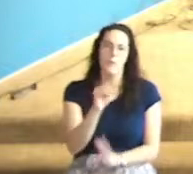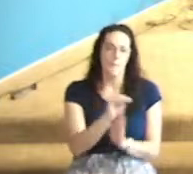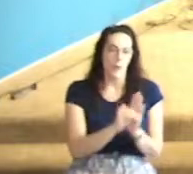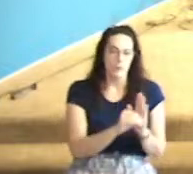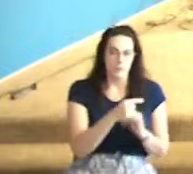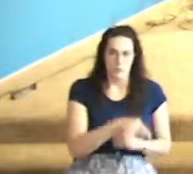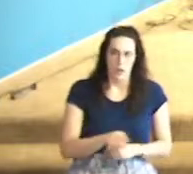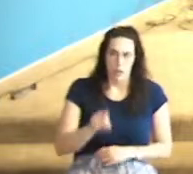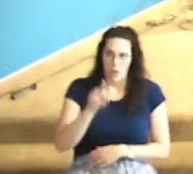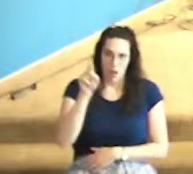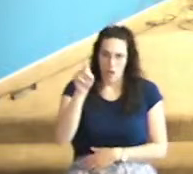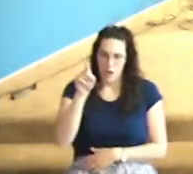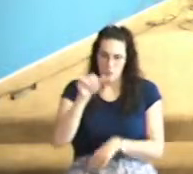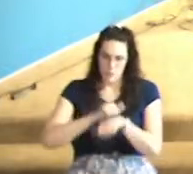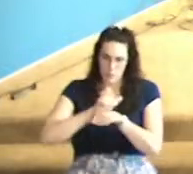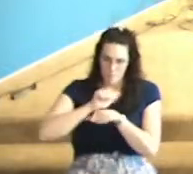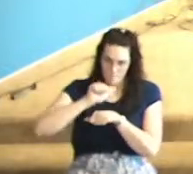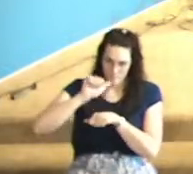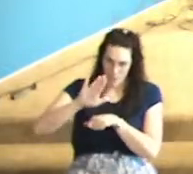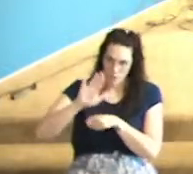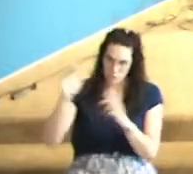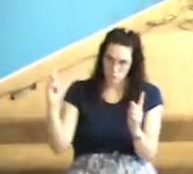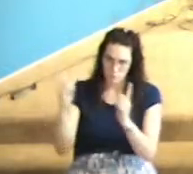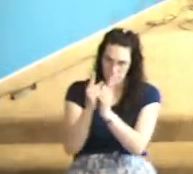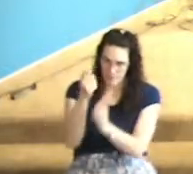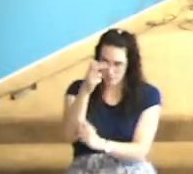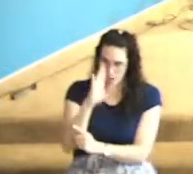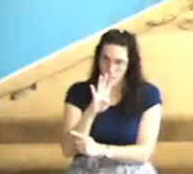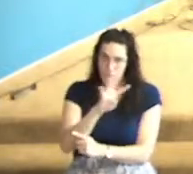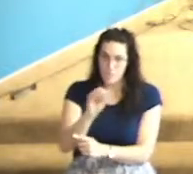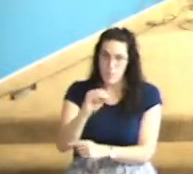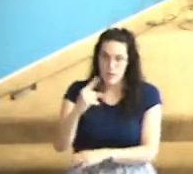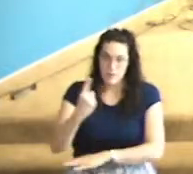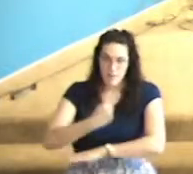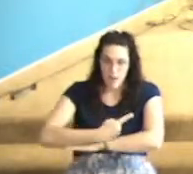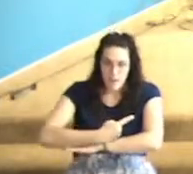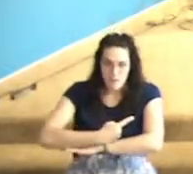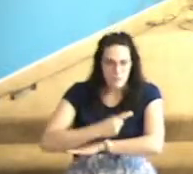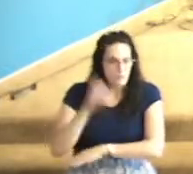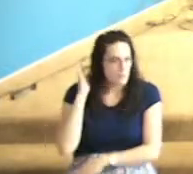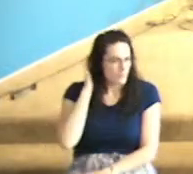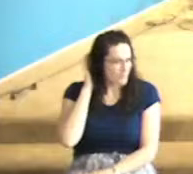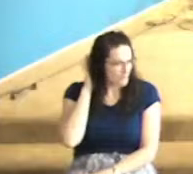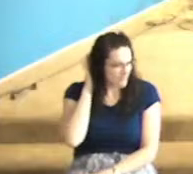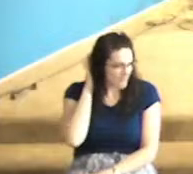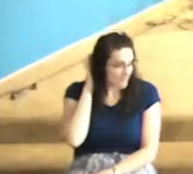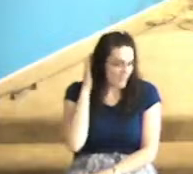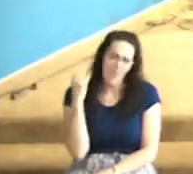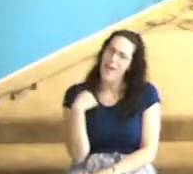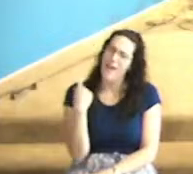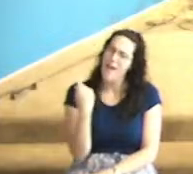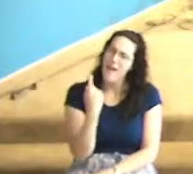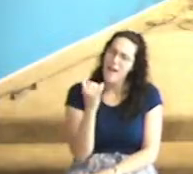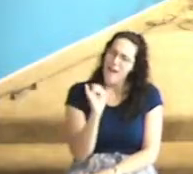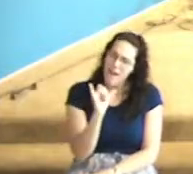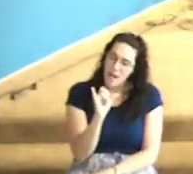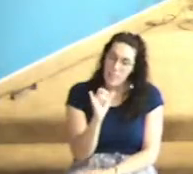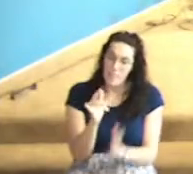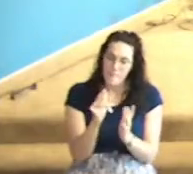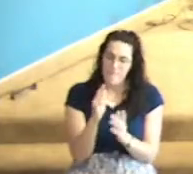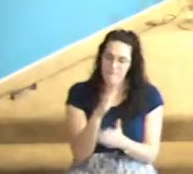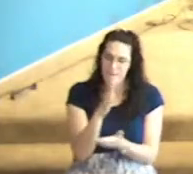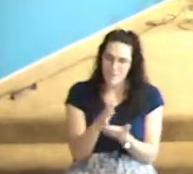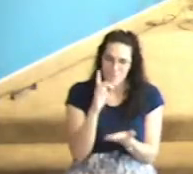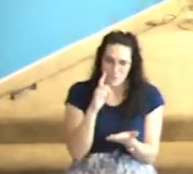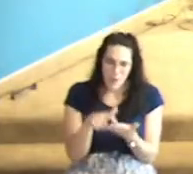gone up to the mountain to be with God 40 days. In fact, I always figured this out. The Bible Project guys were helpful in